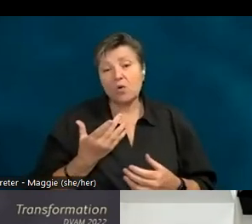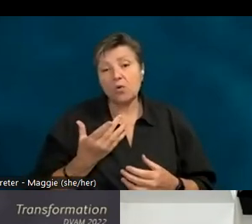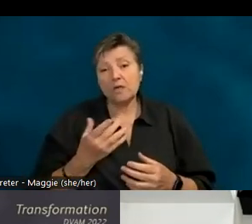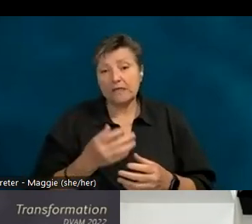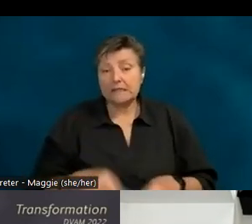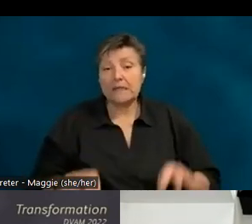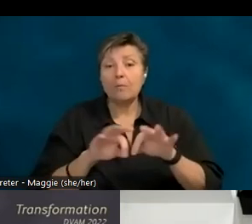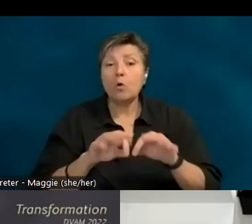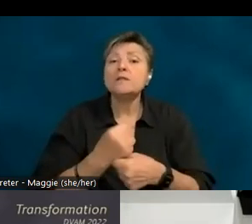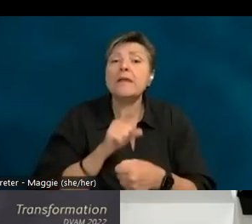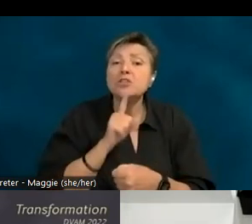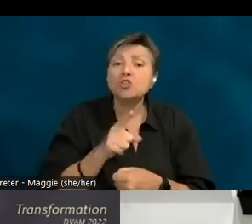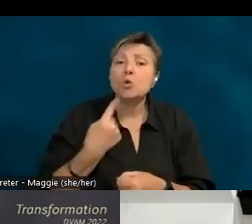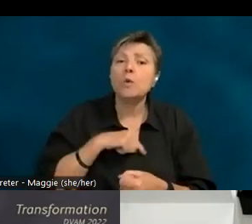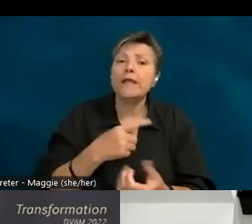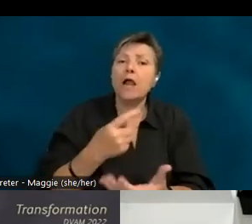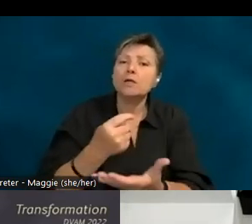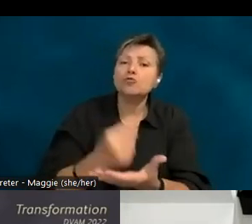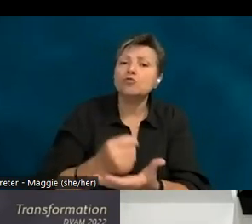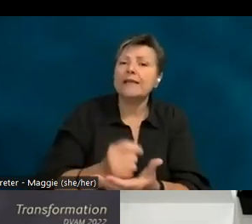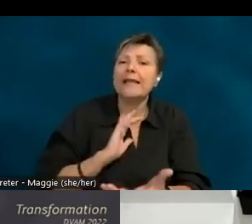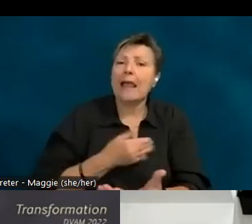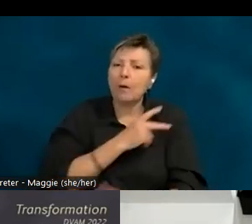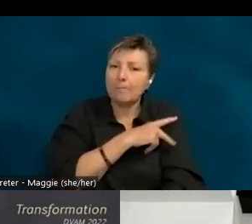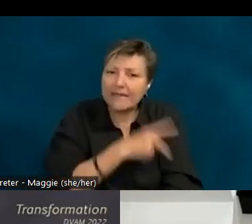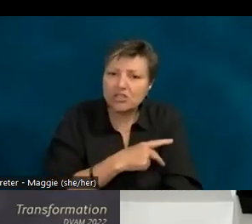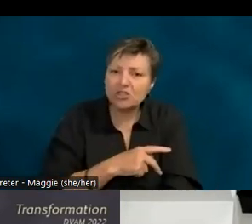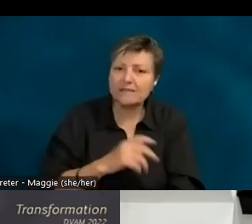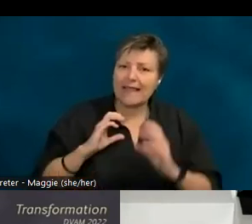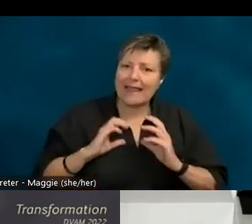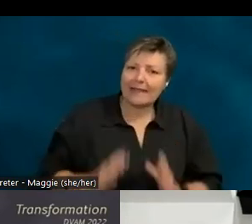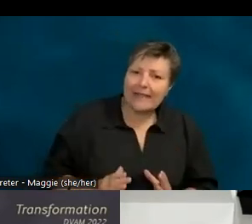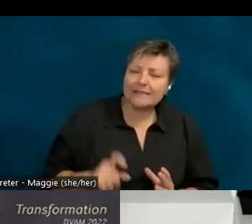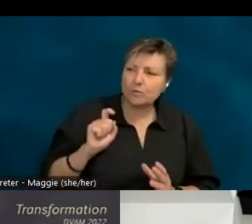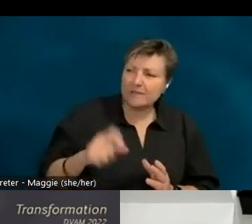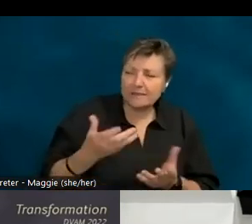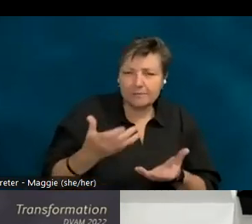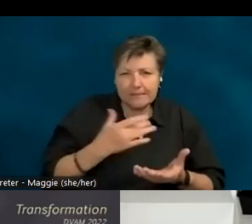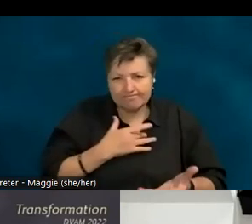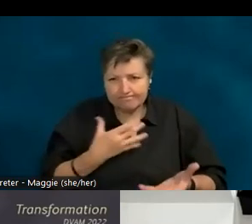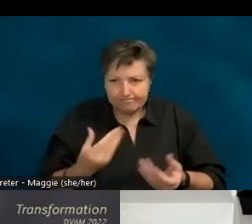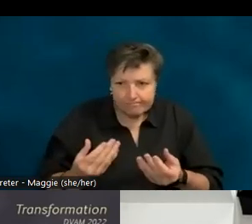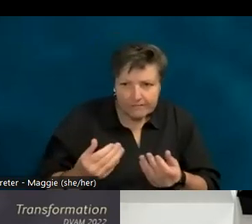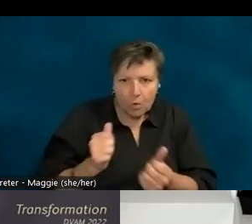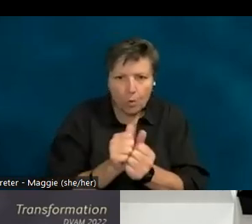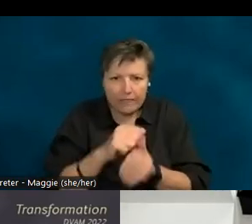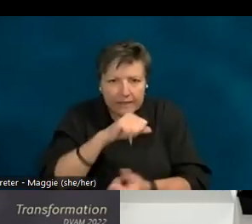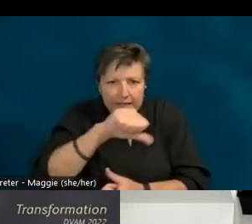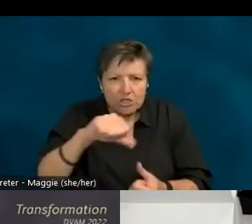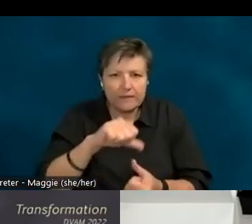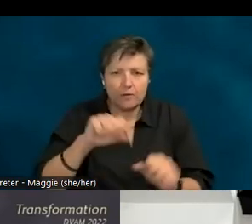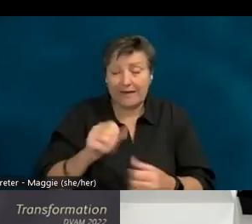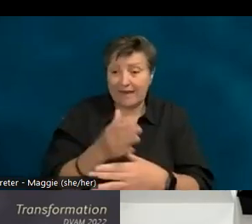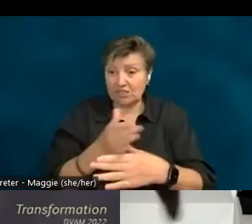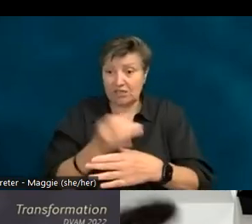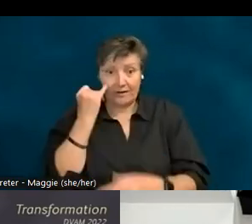and clients appropriately, we need to be gentle with each other, and make it such that we can share when we realize, uh-oh,